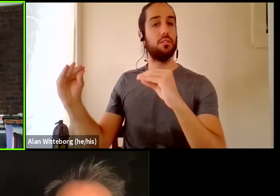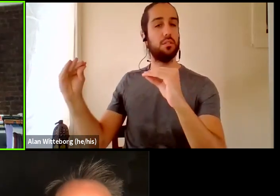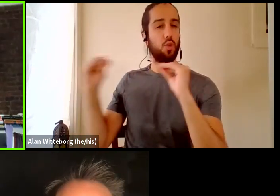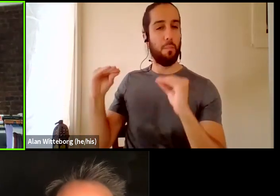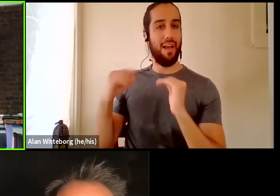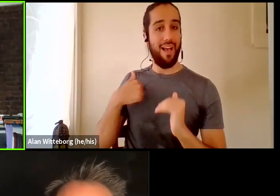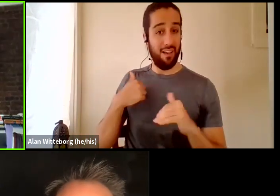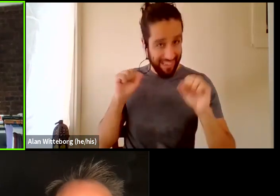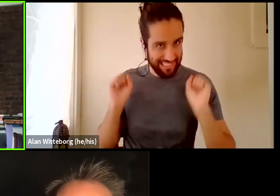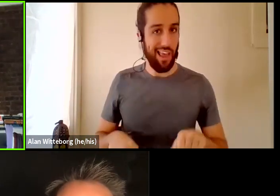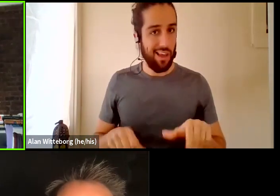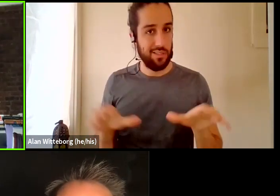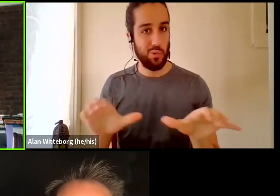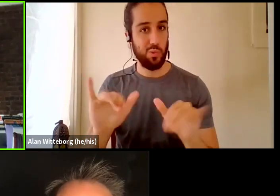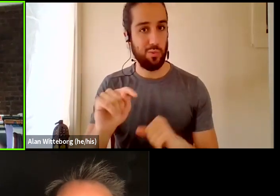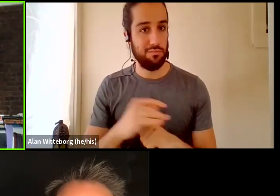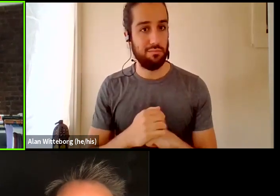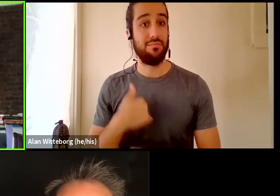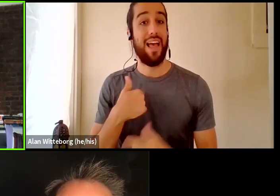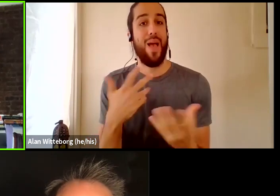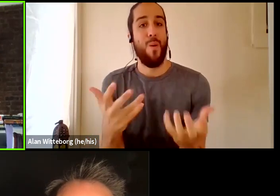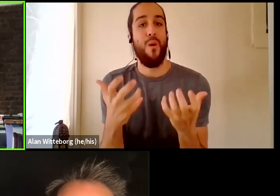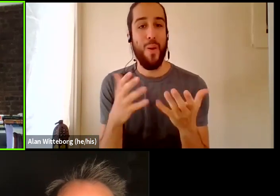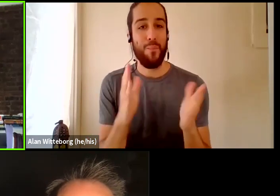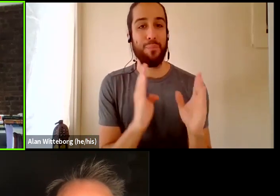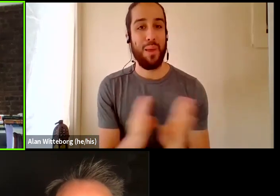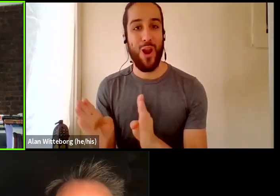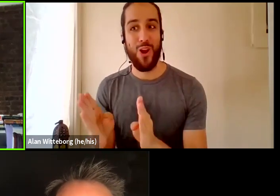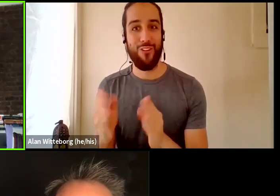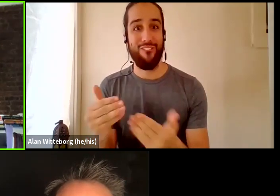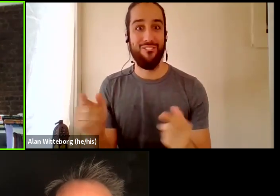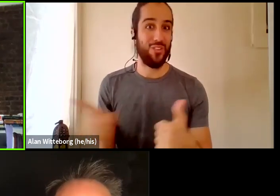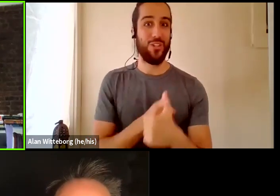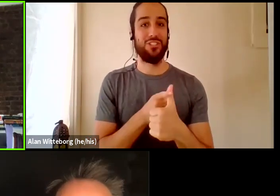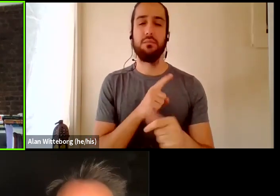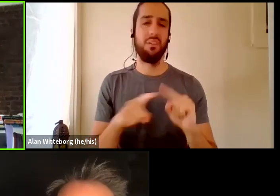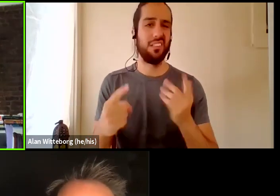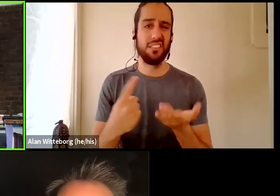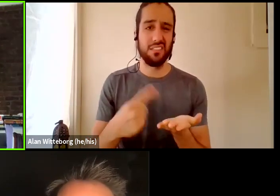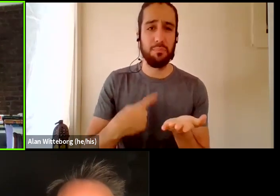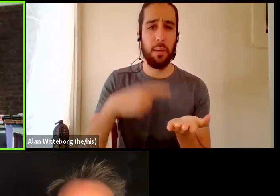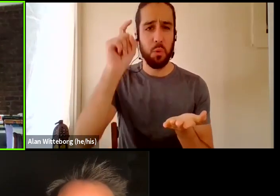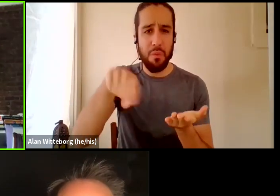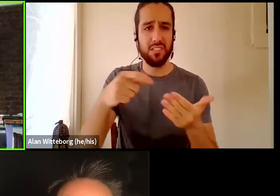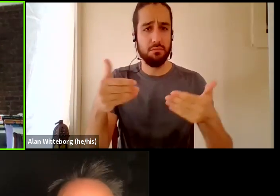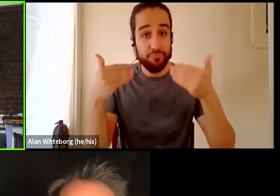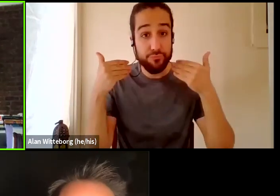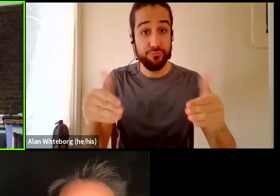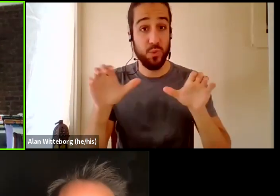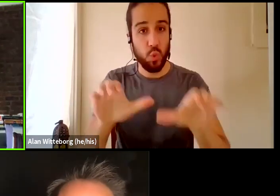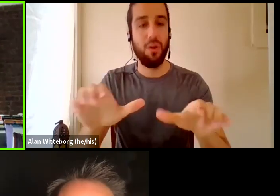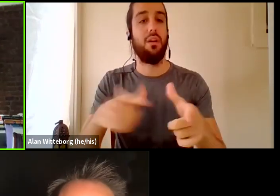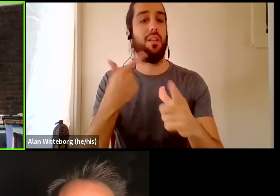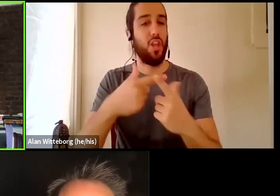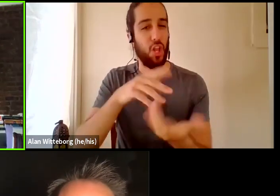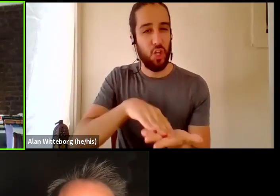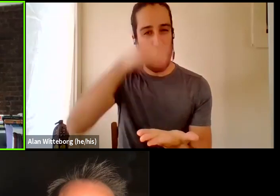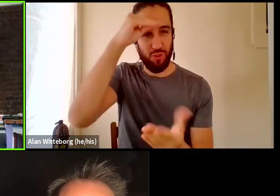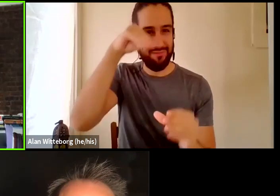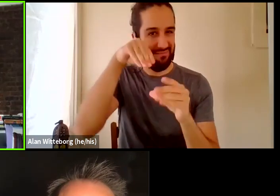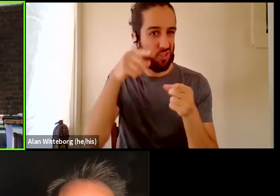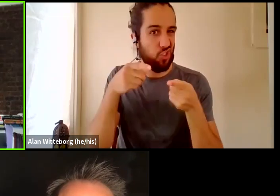I wasn't, I wanted to be prepared. And sometimes you just have to do it and learn in the moment. But he also showed